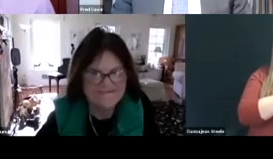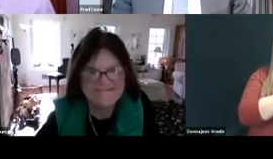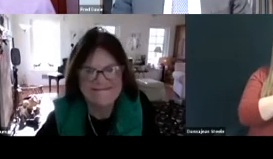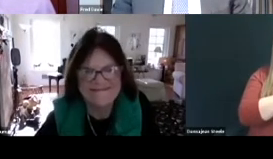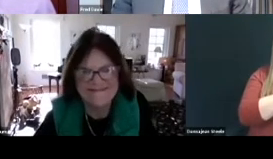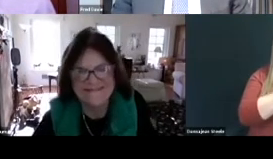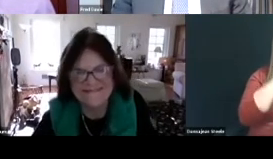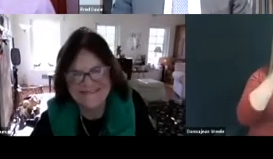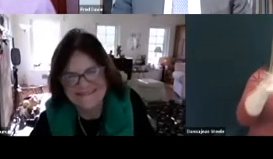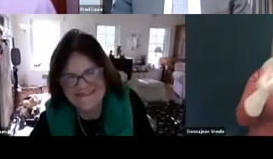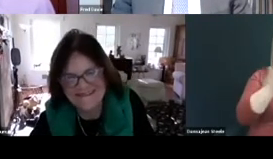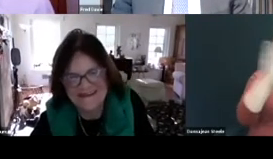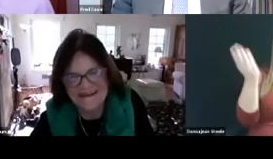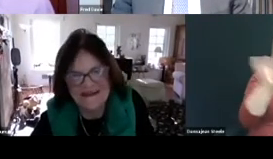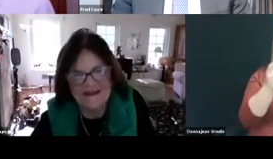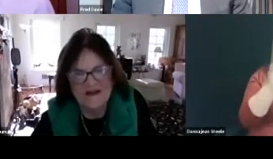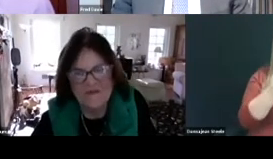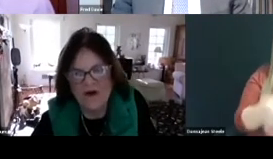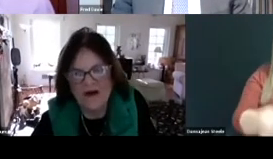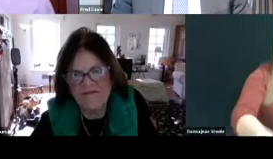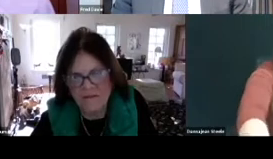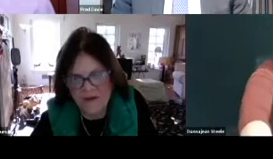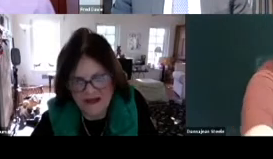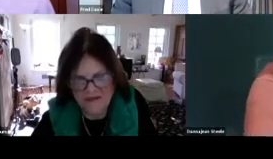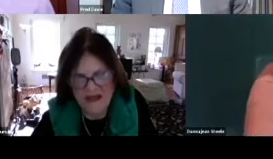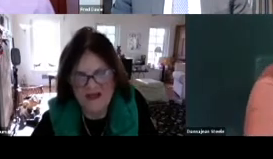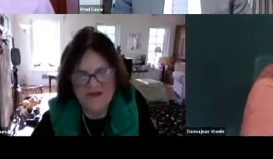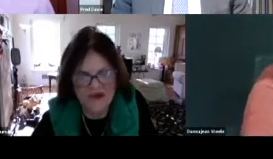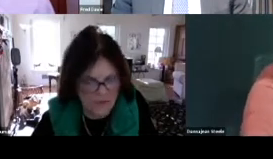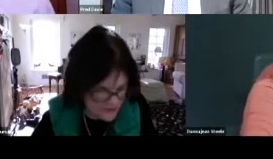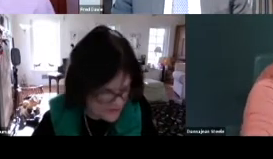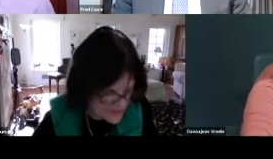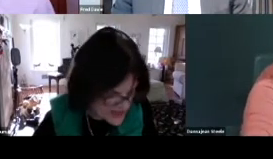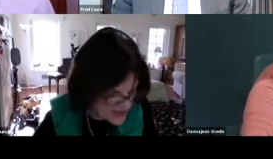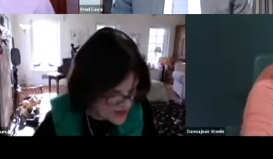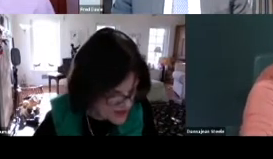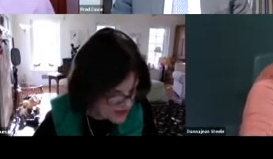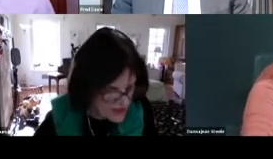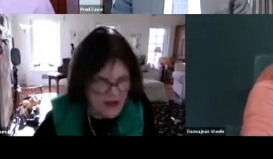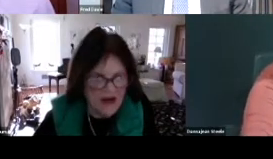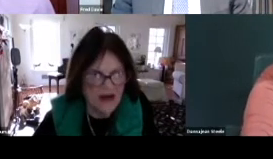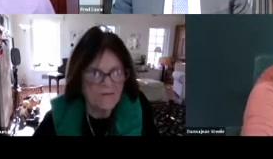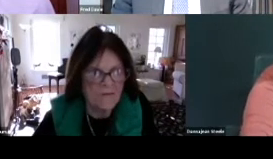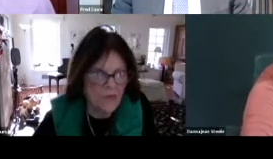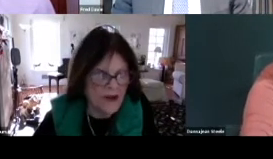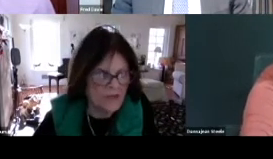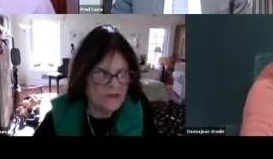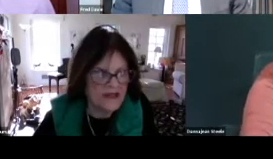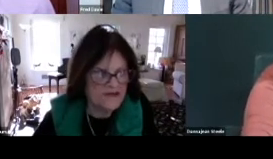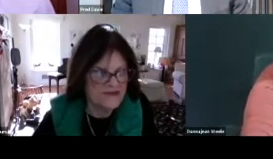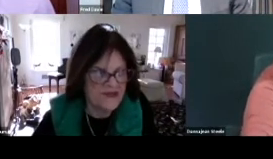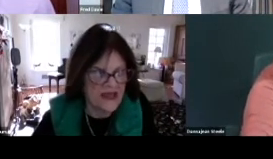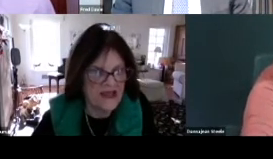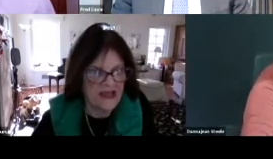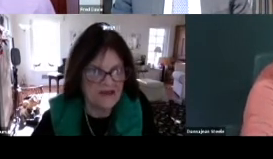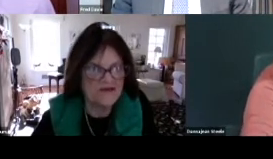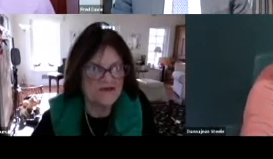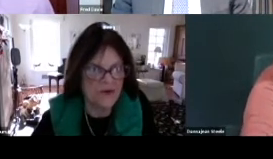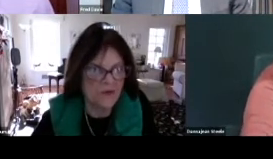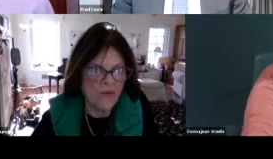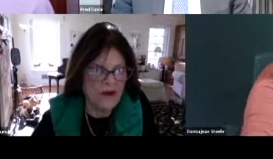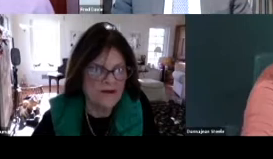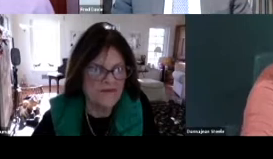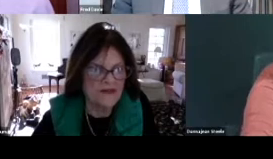for some brief opening remarks. Good morning, everybody. Thank you so much for being here. What I would like to say